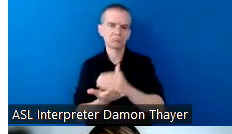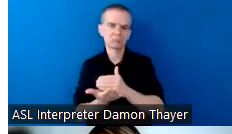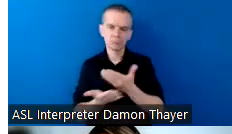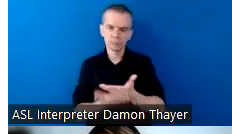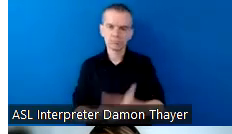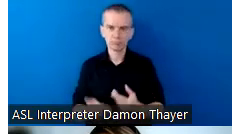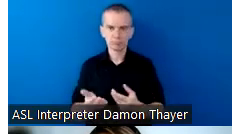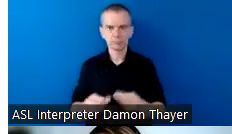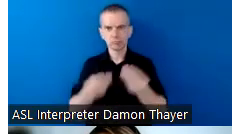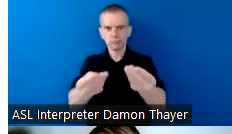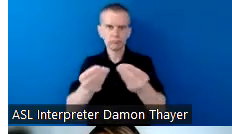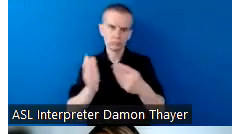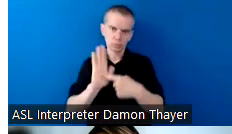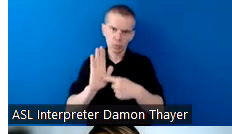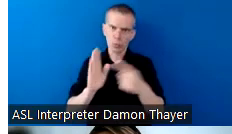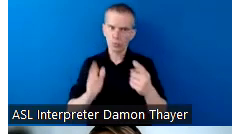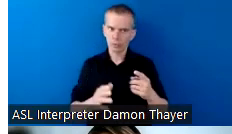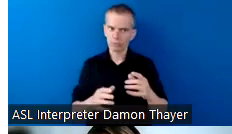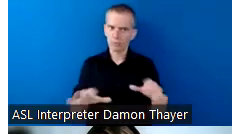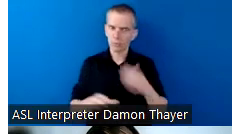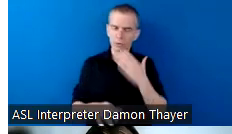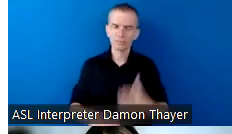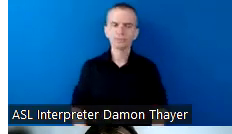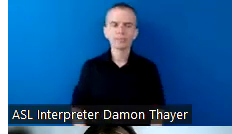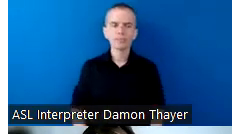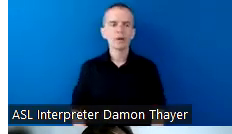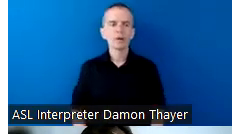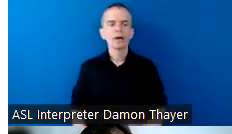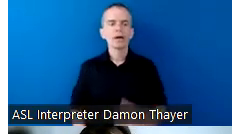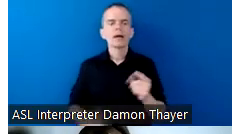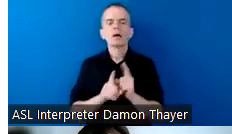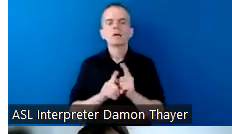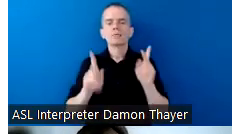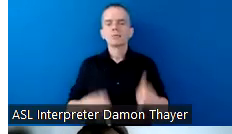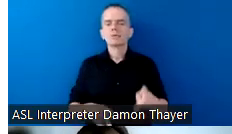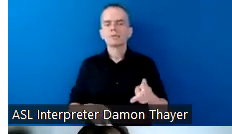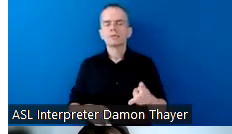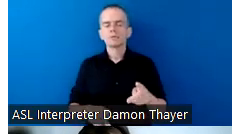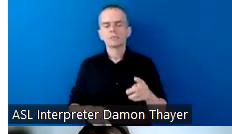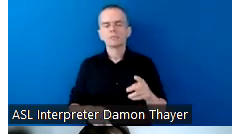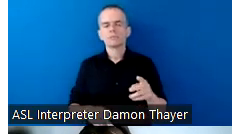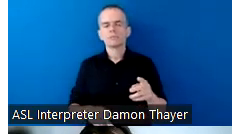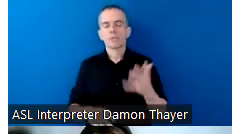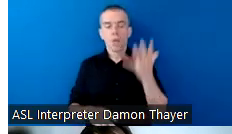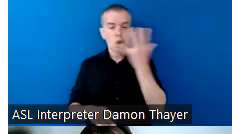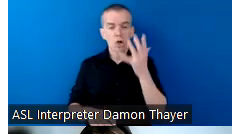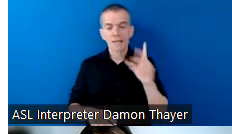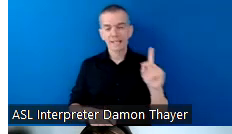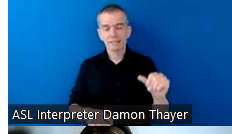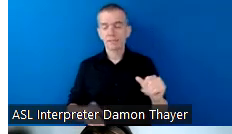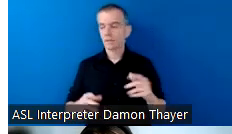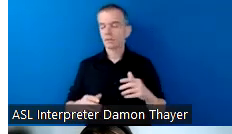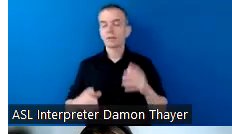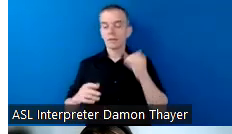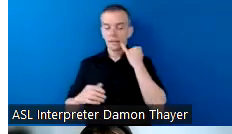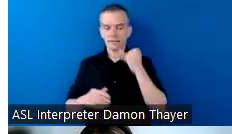And individuals who are assumed to have a disability. So if somebody's being treated differently in any kind of housing transaction because their